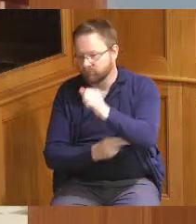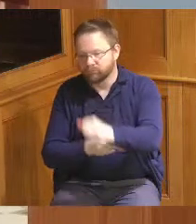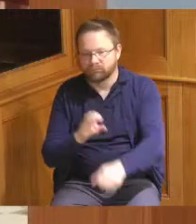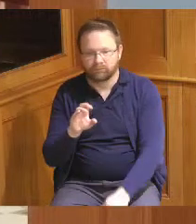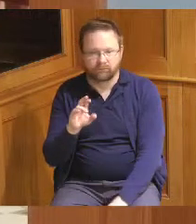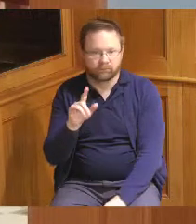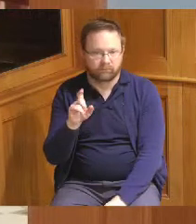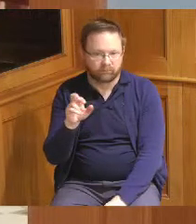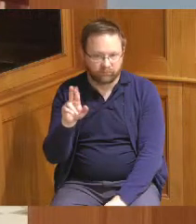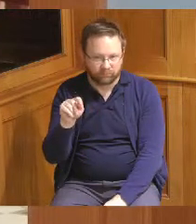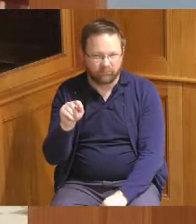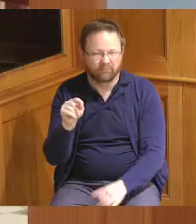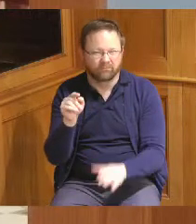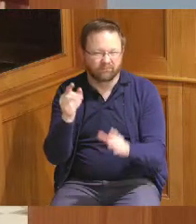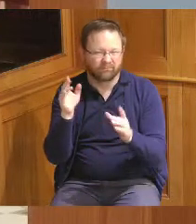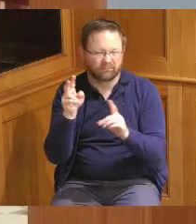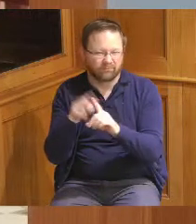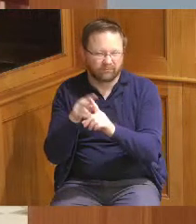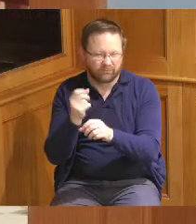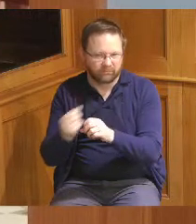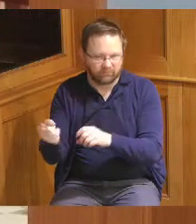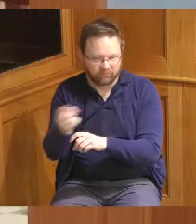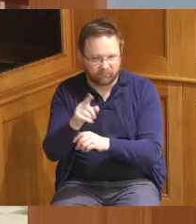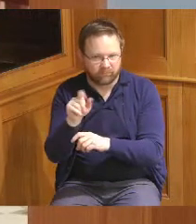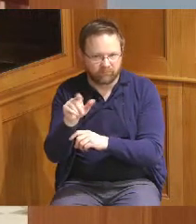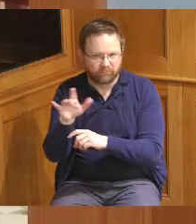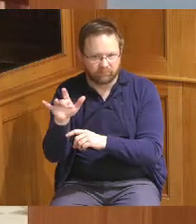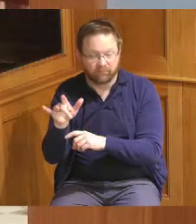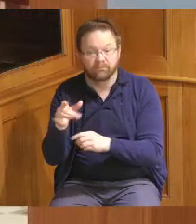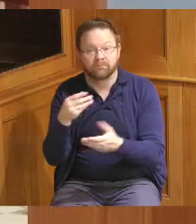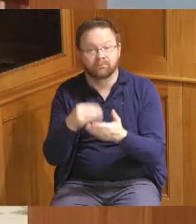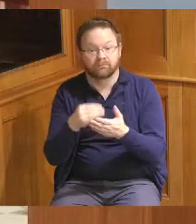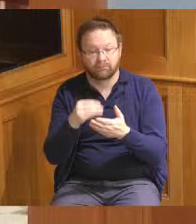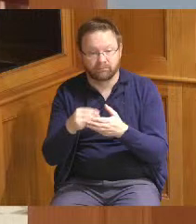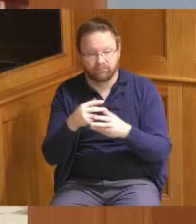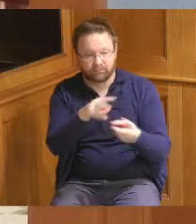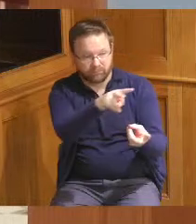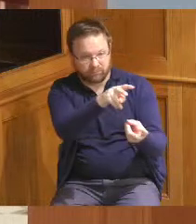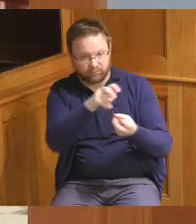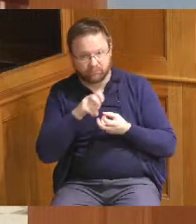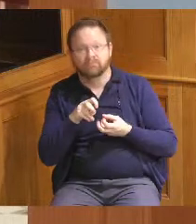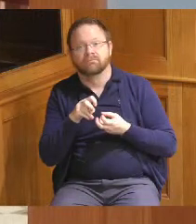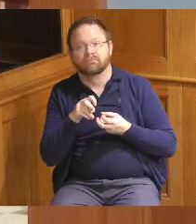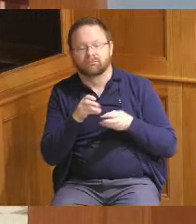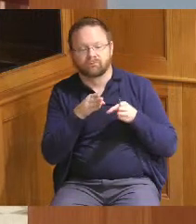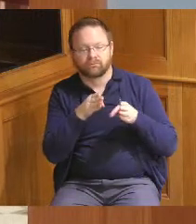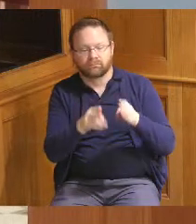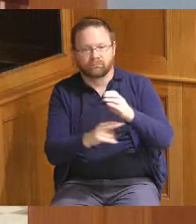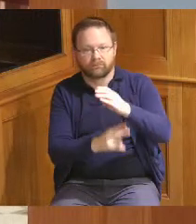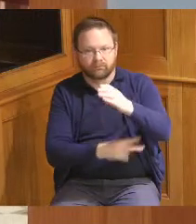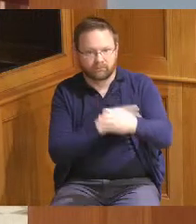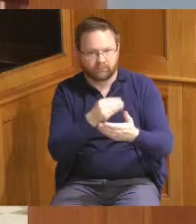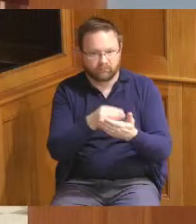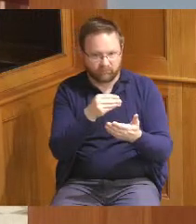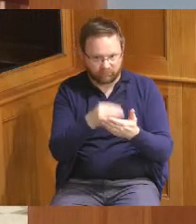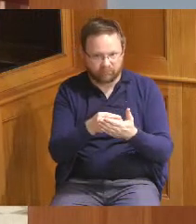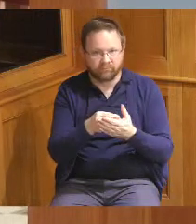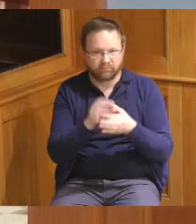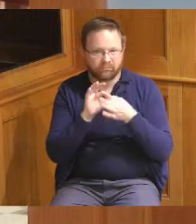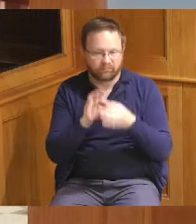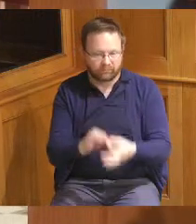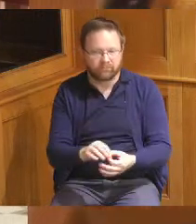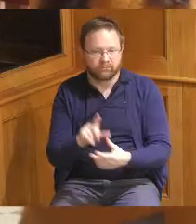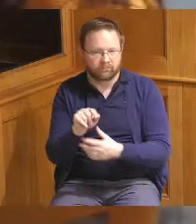2025. These funds will come out of the Road and Bridge Fund that are allocated within the 2025